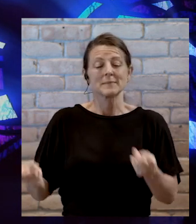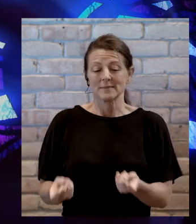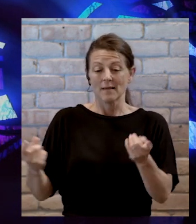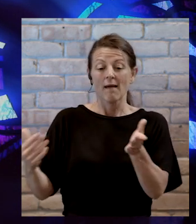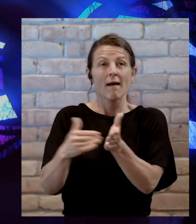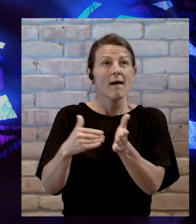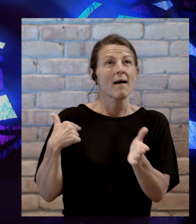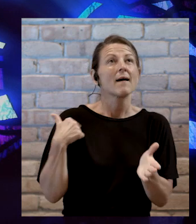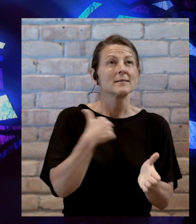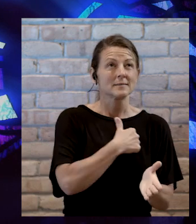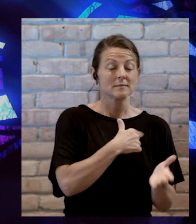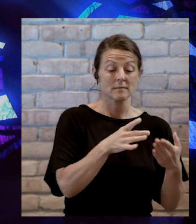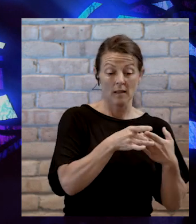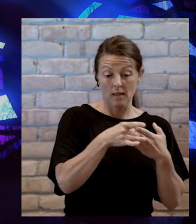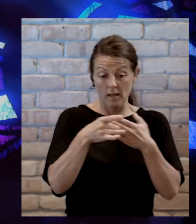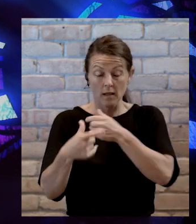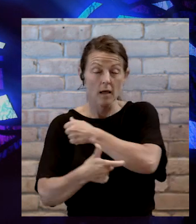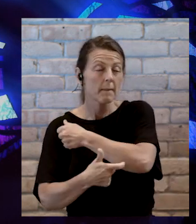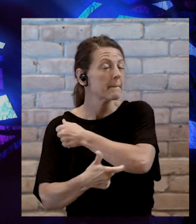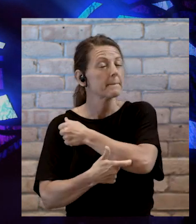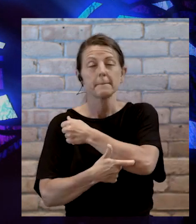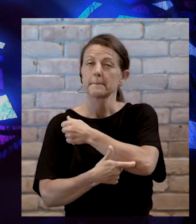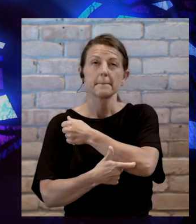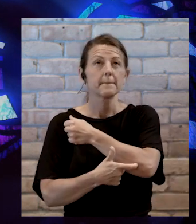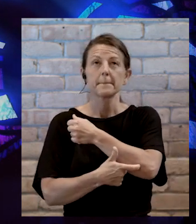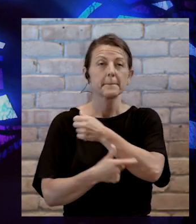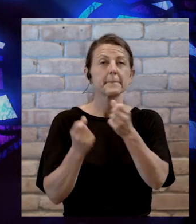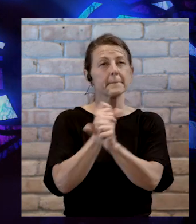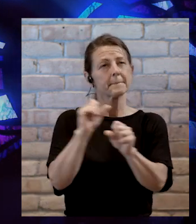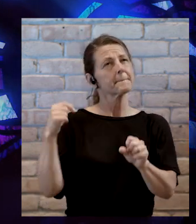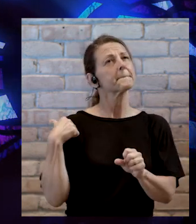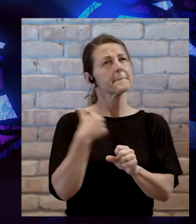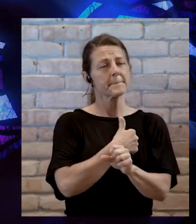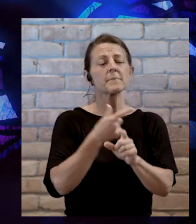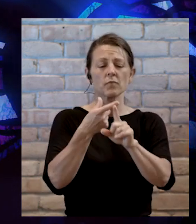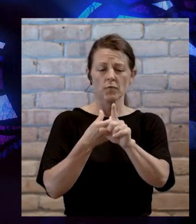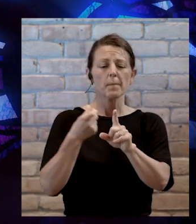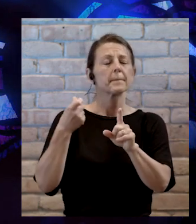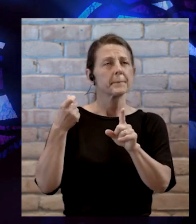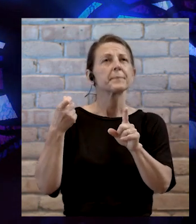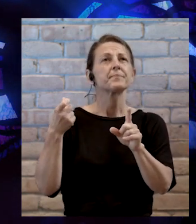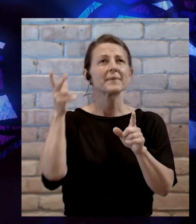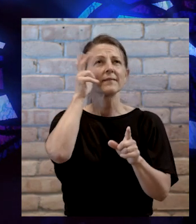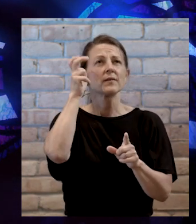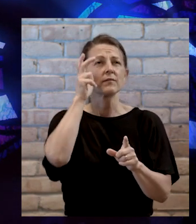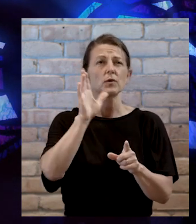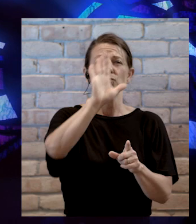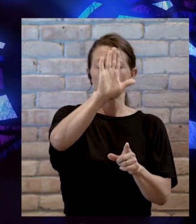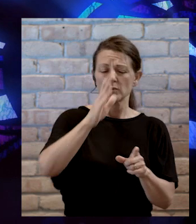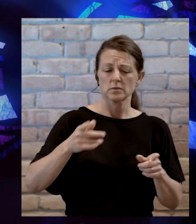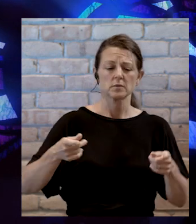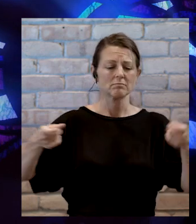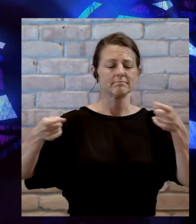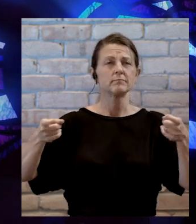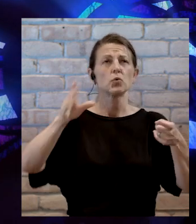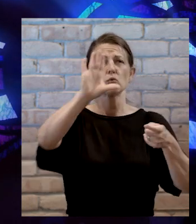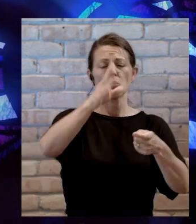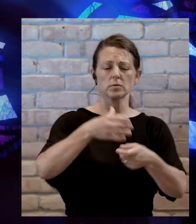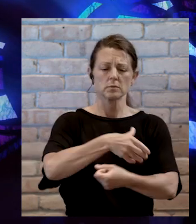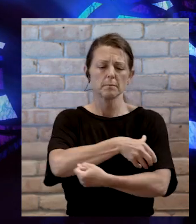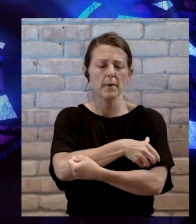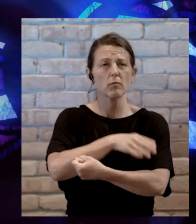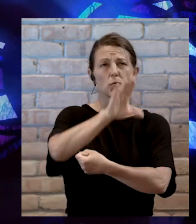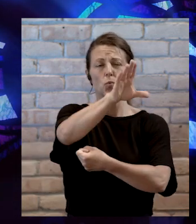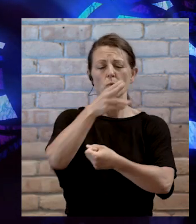us. And lead us not into temptation, but deliver us from evil. For thine is the kingdom, and the